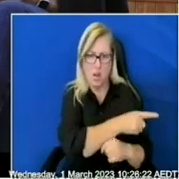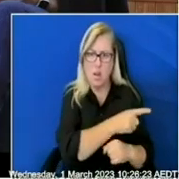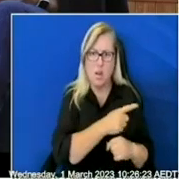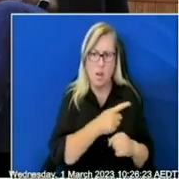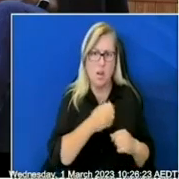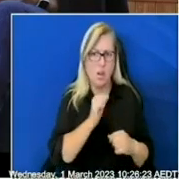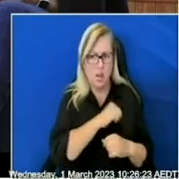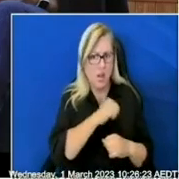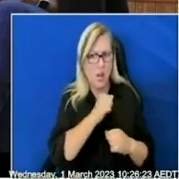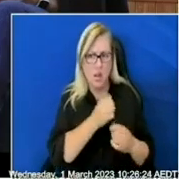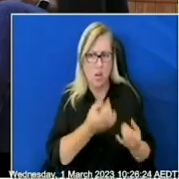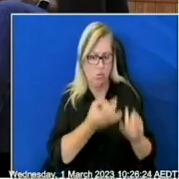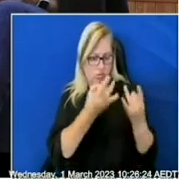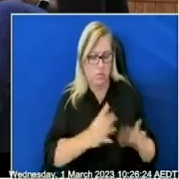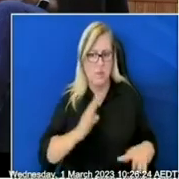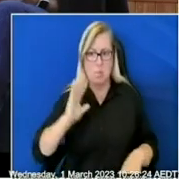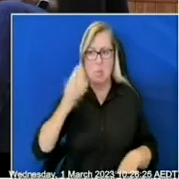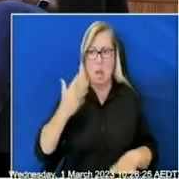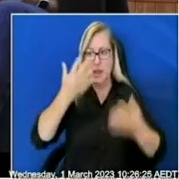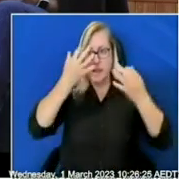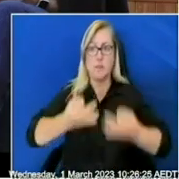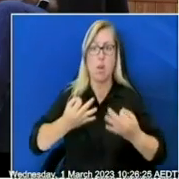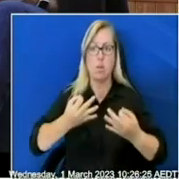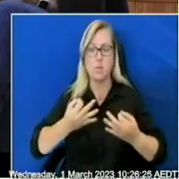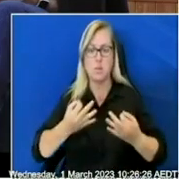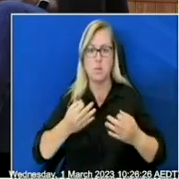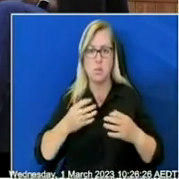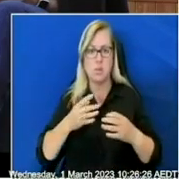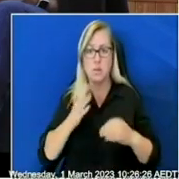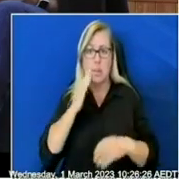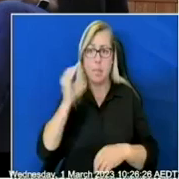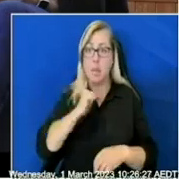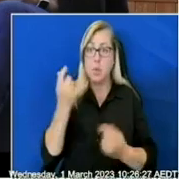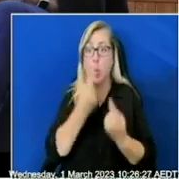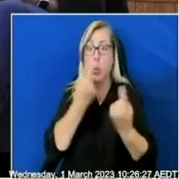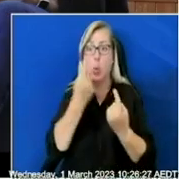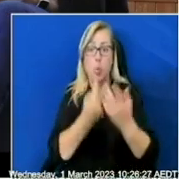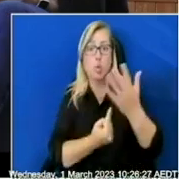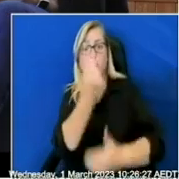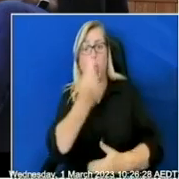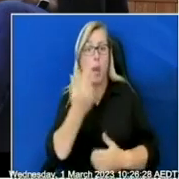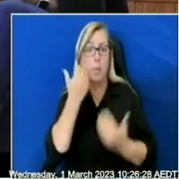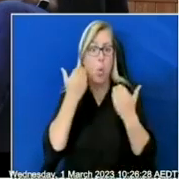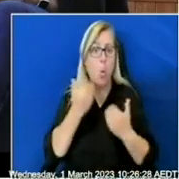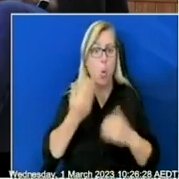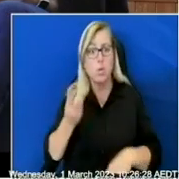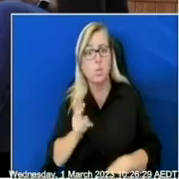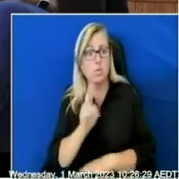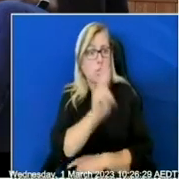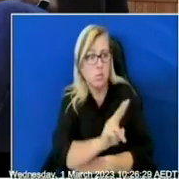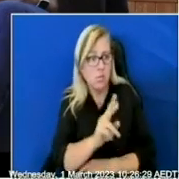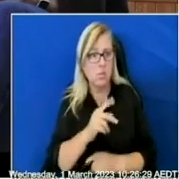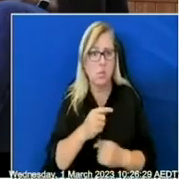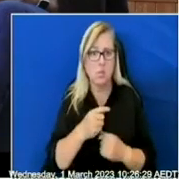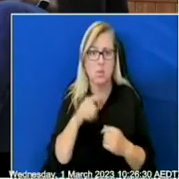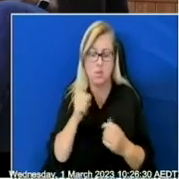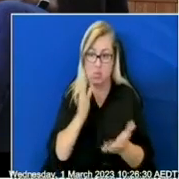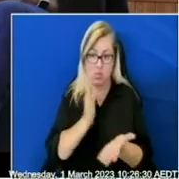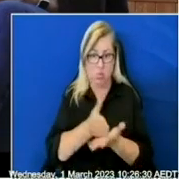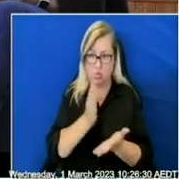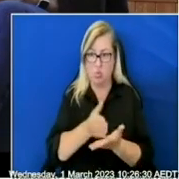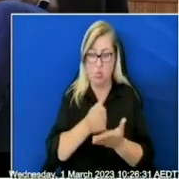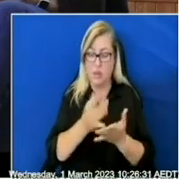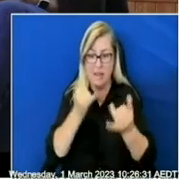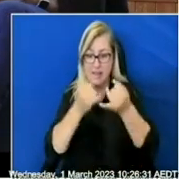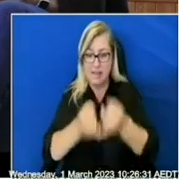how many people showed up for that court. Mm. Yeah, because so racist down here in the southwest,